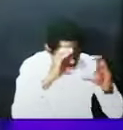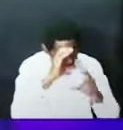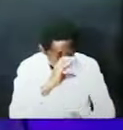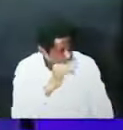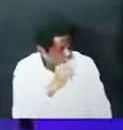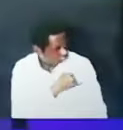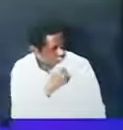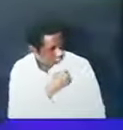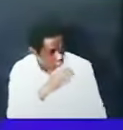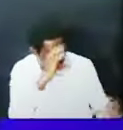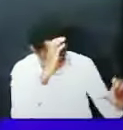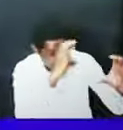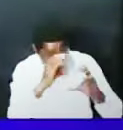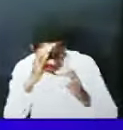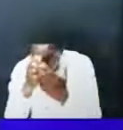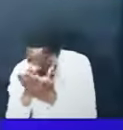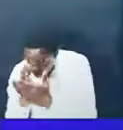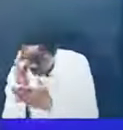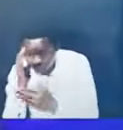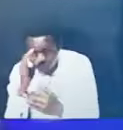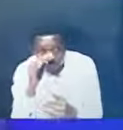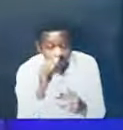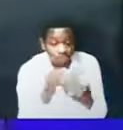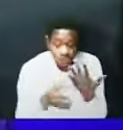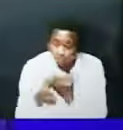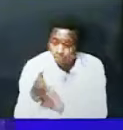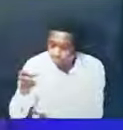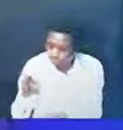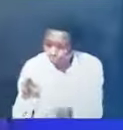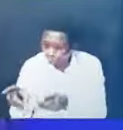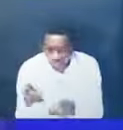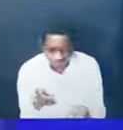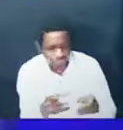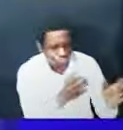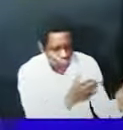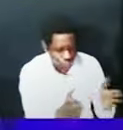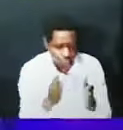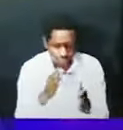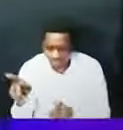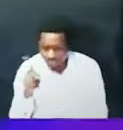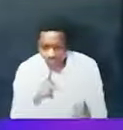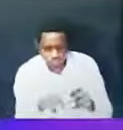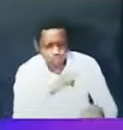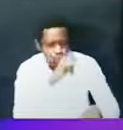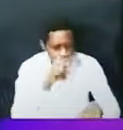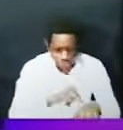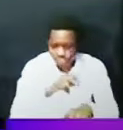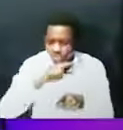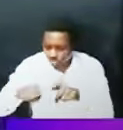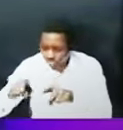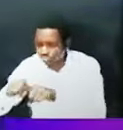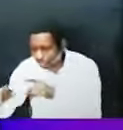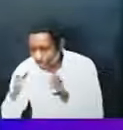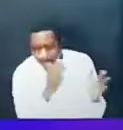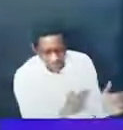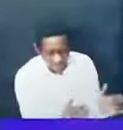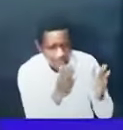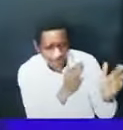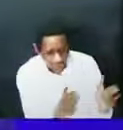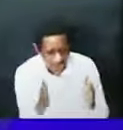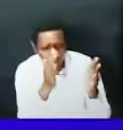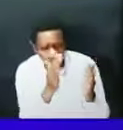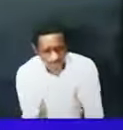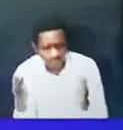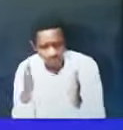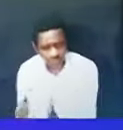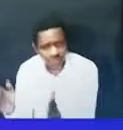abobrani. God directing and preparing people and nations for the incarnation. Onyankopon sia osiesie aman